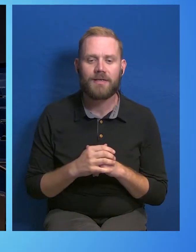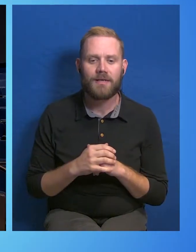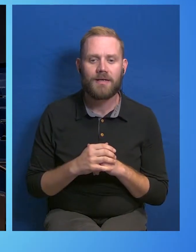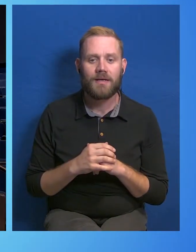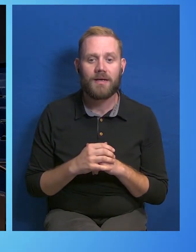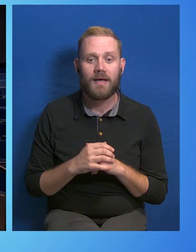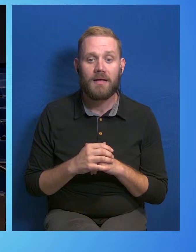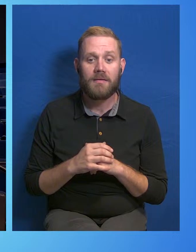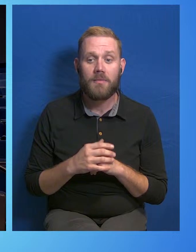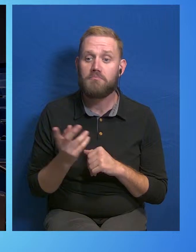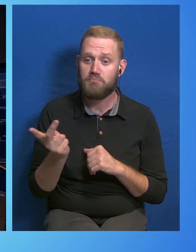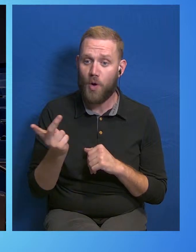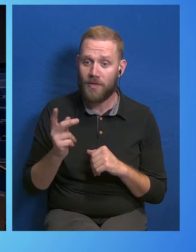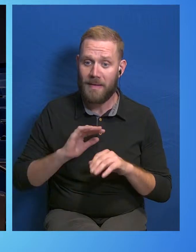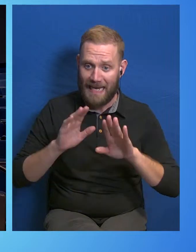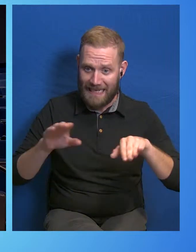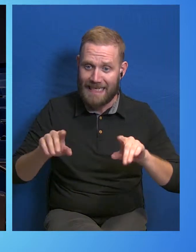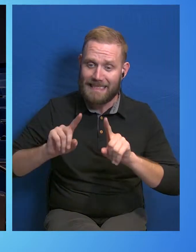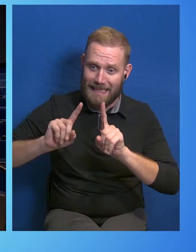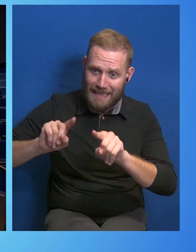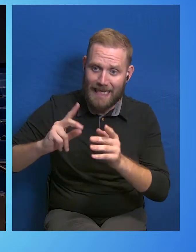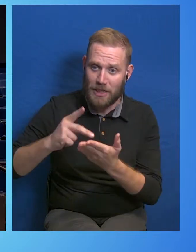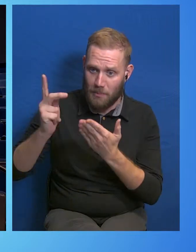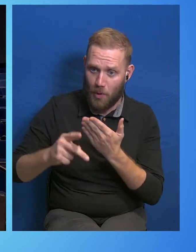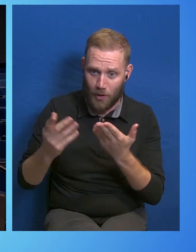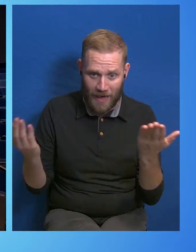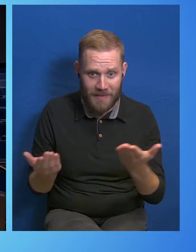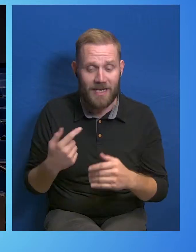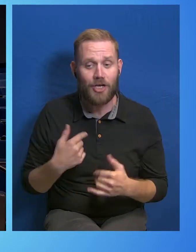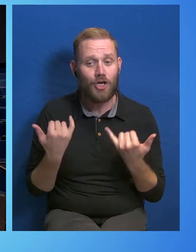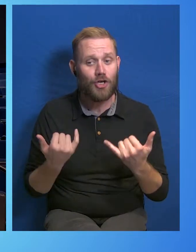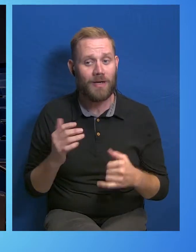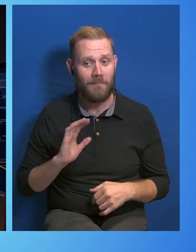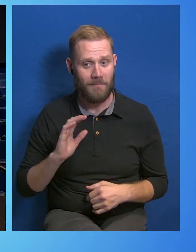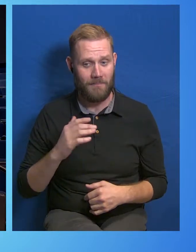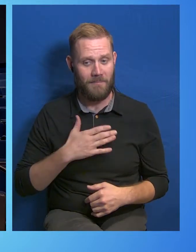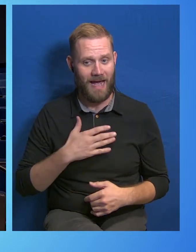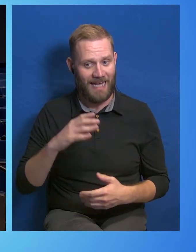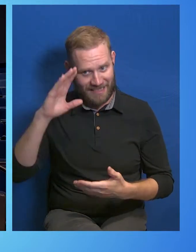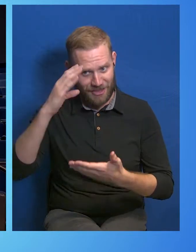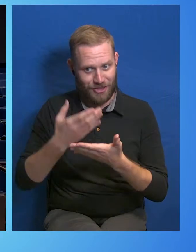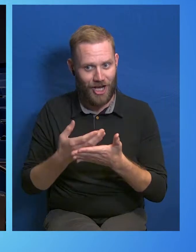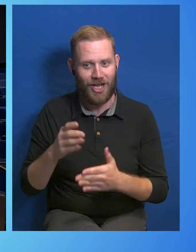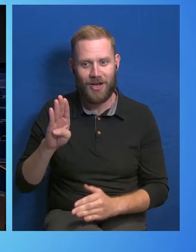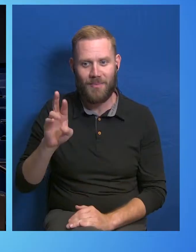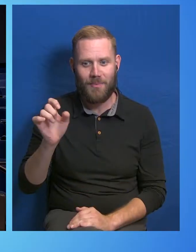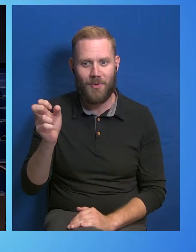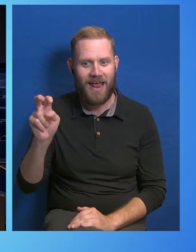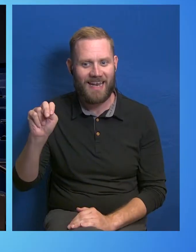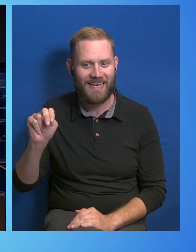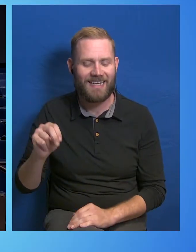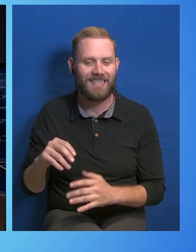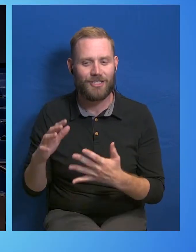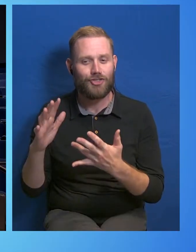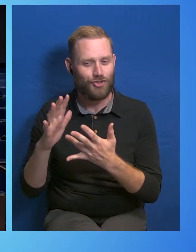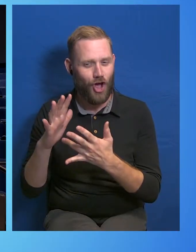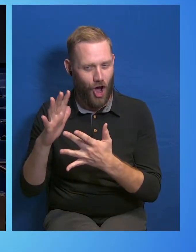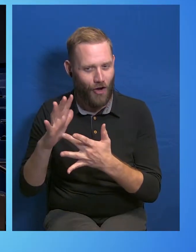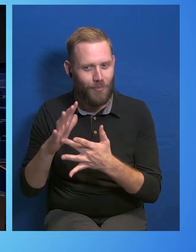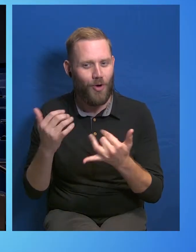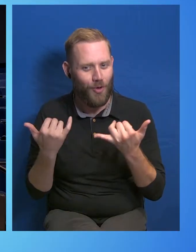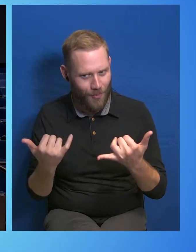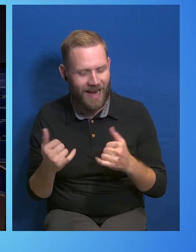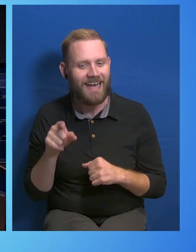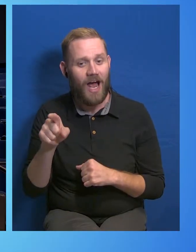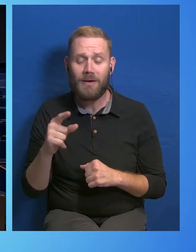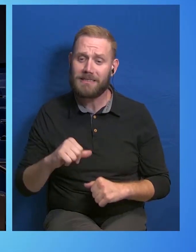have attended programs here. Currently, my son Brennan is a sophomore here, and he's very proud